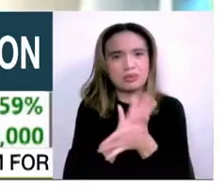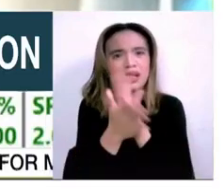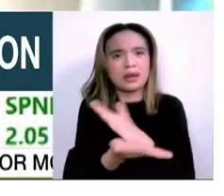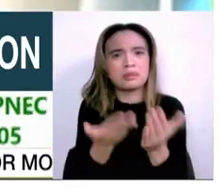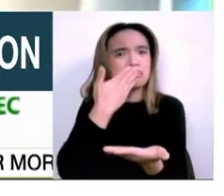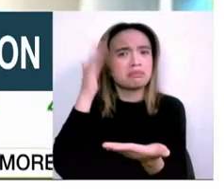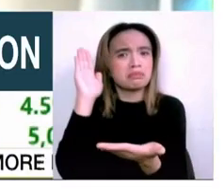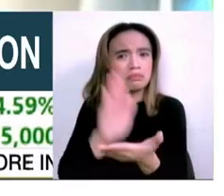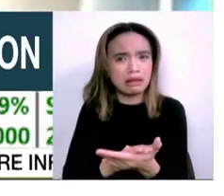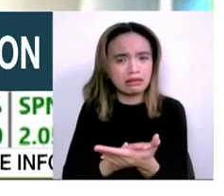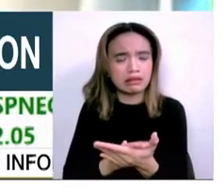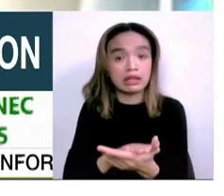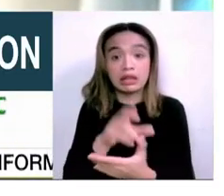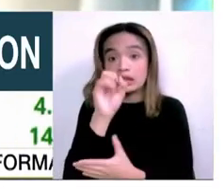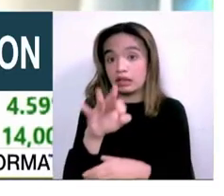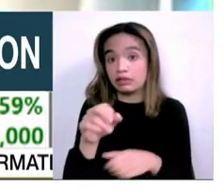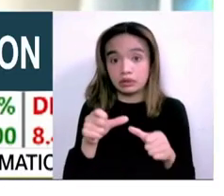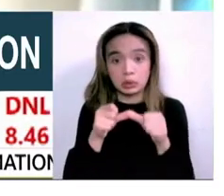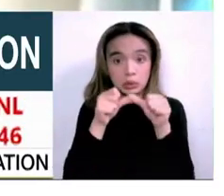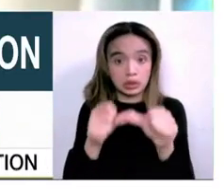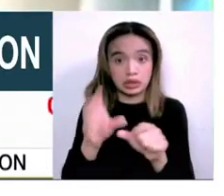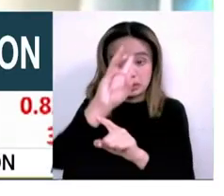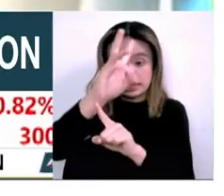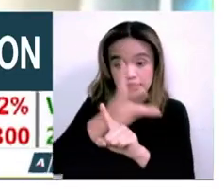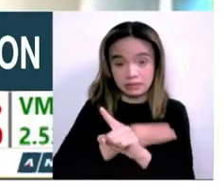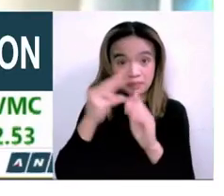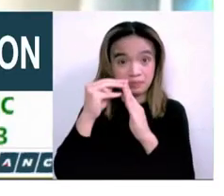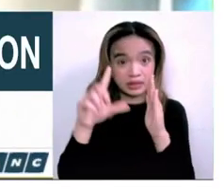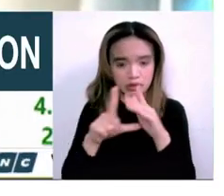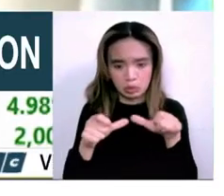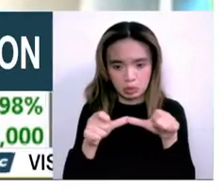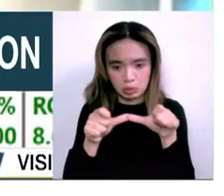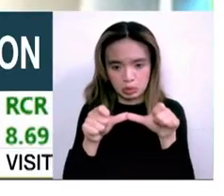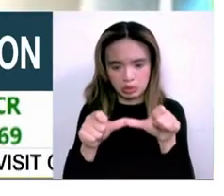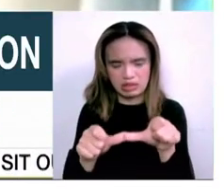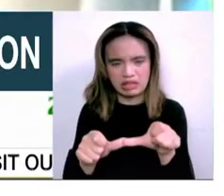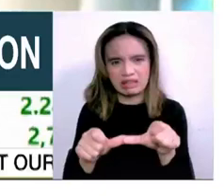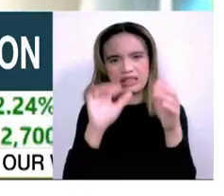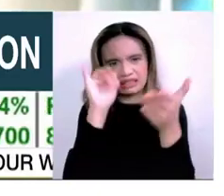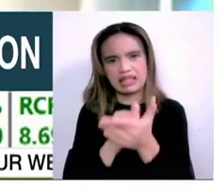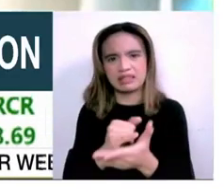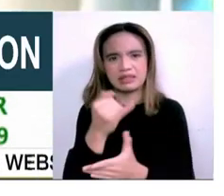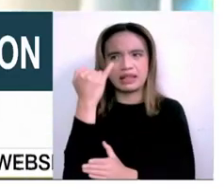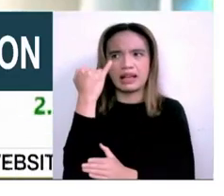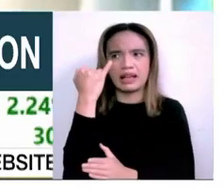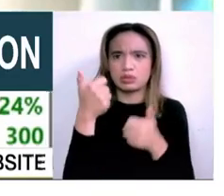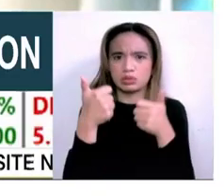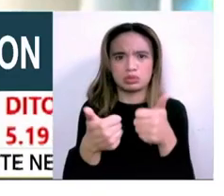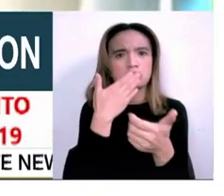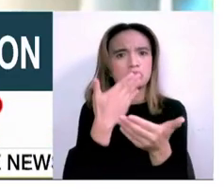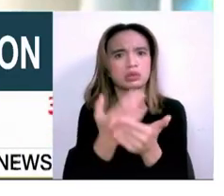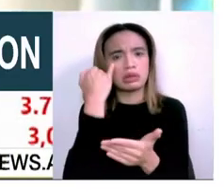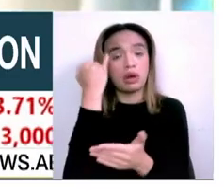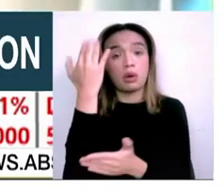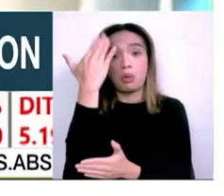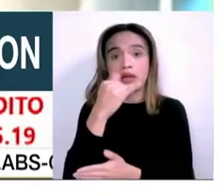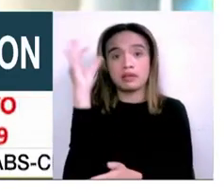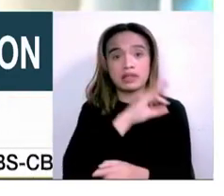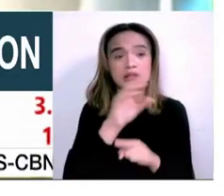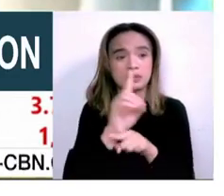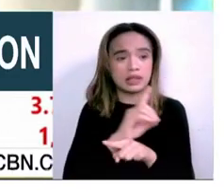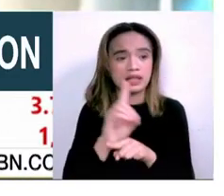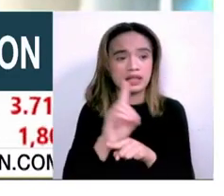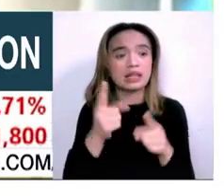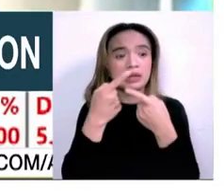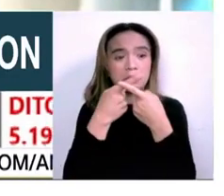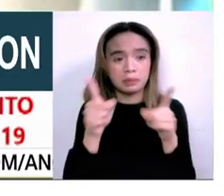mo, kung na-maintain lang yung first 6 months of martial law, ideal sana. Kasi disiplinado mga Pilipino. Alam mo noon, pagka